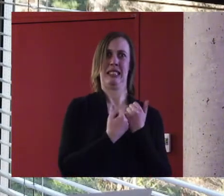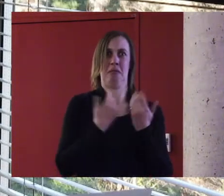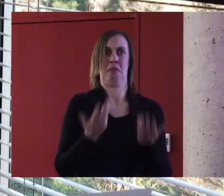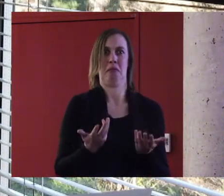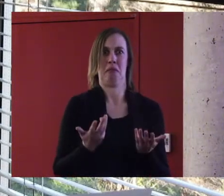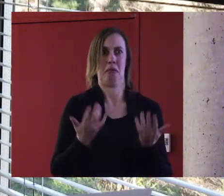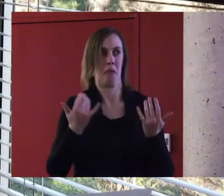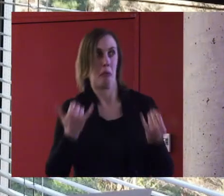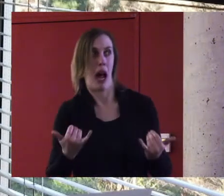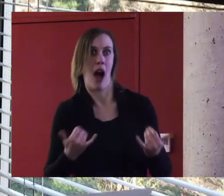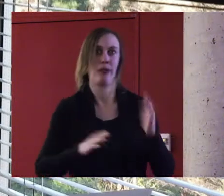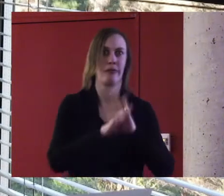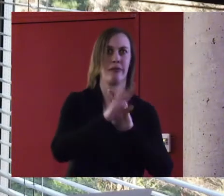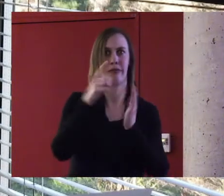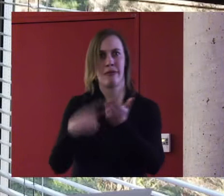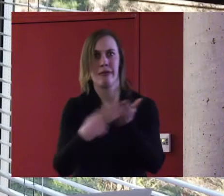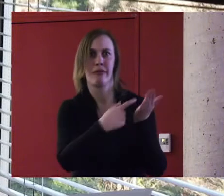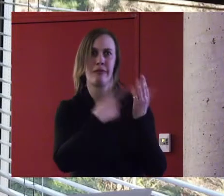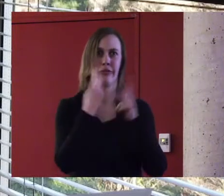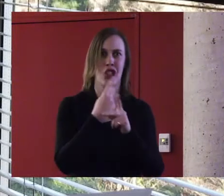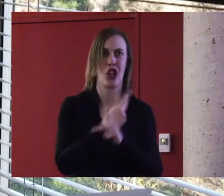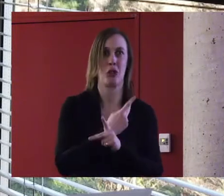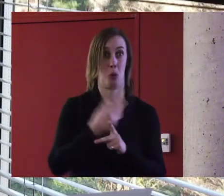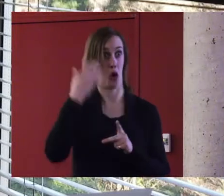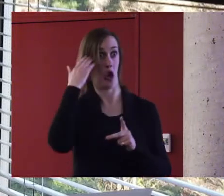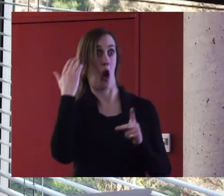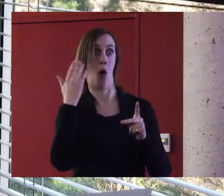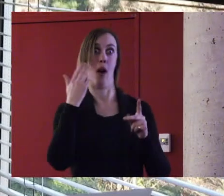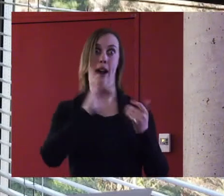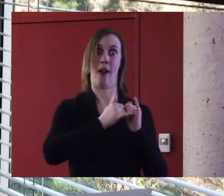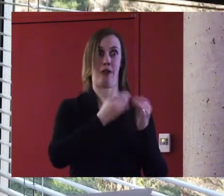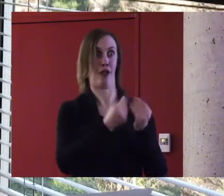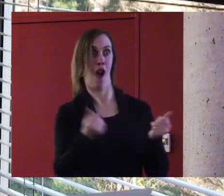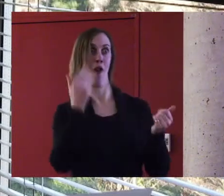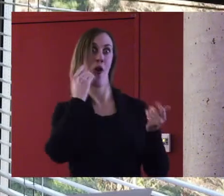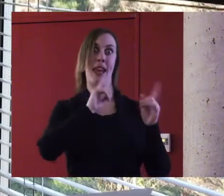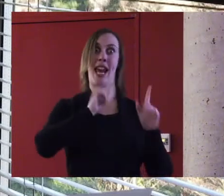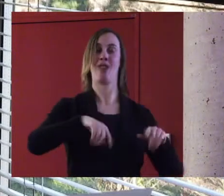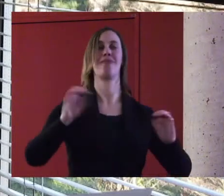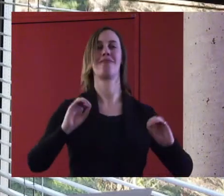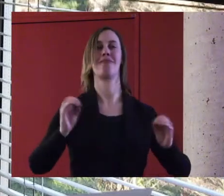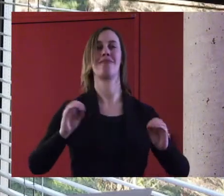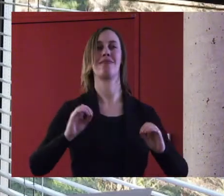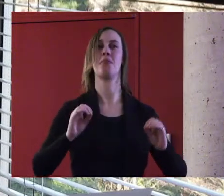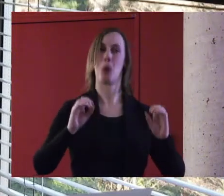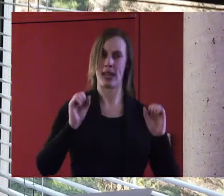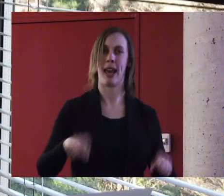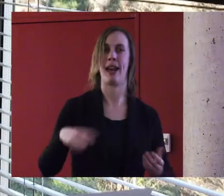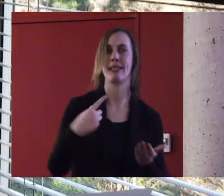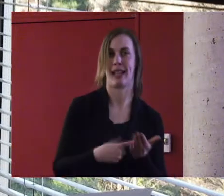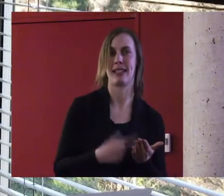important questions. Let's acknowledge that people living with significant physical disabilities have the experience